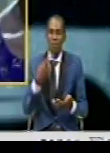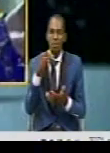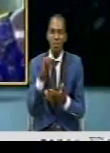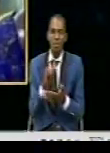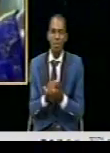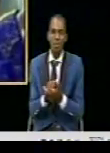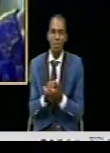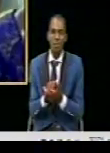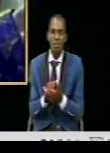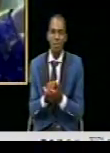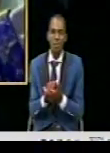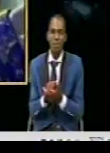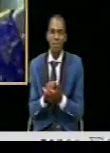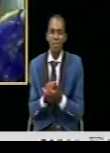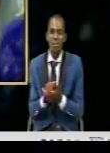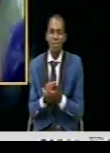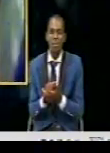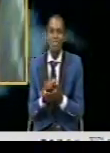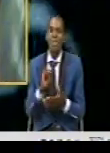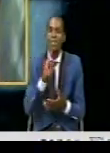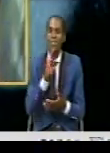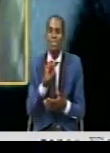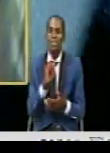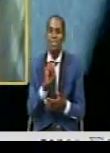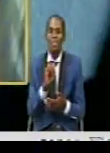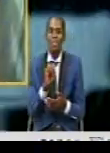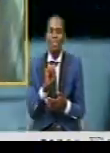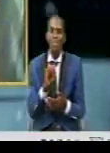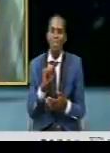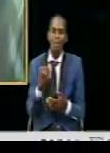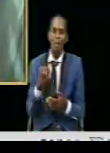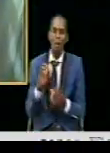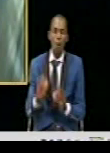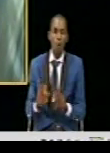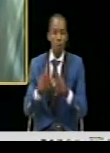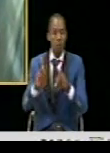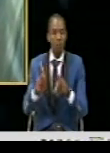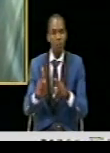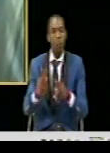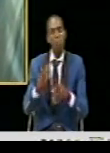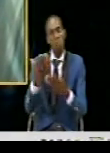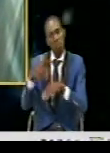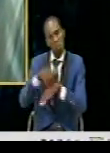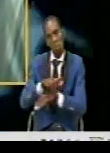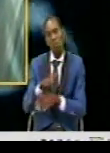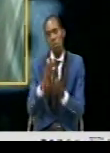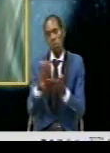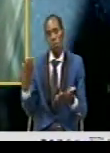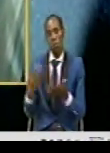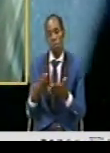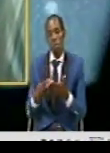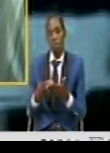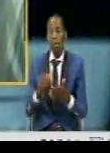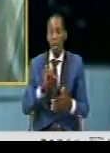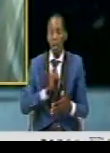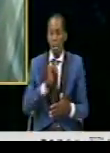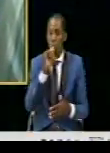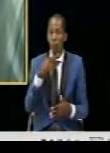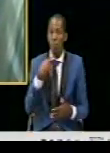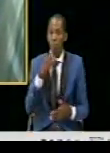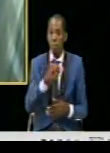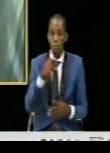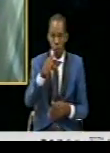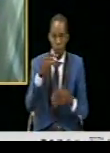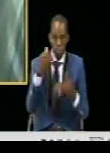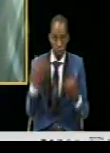somebody have come, drove his car all the way from Lagos and said, my sister, this is a employment opportunity that I should send the